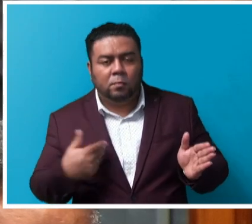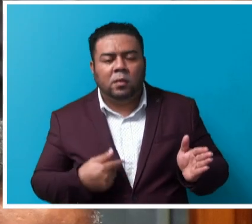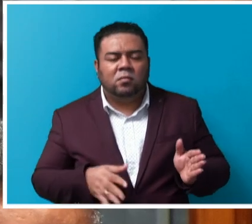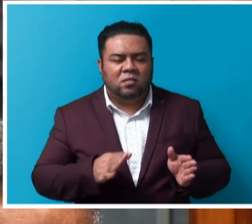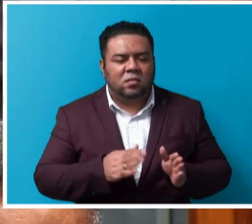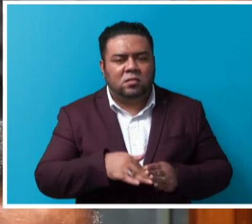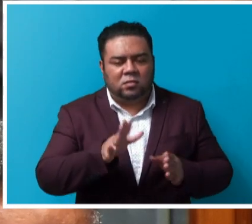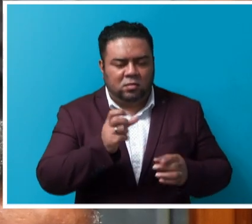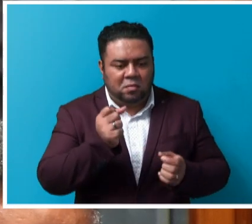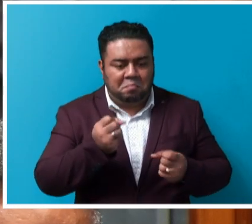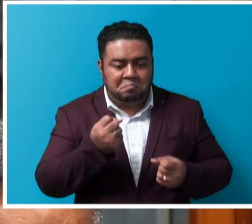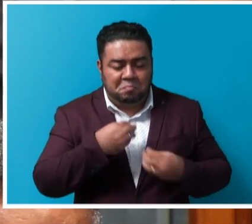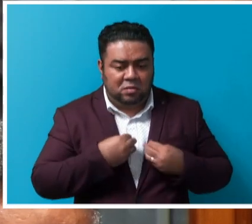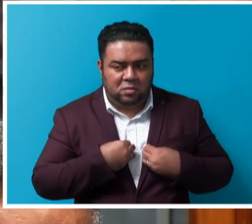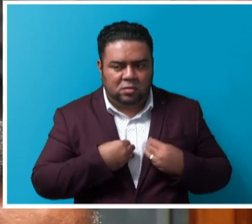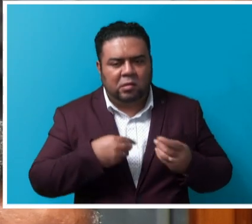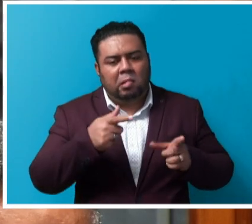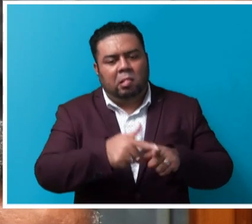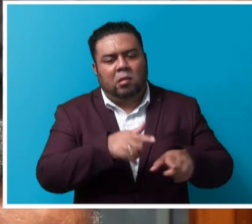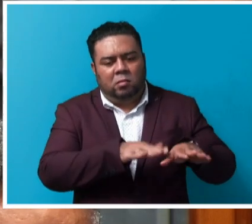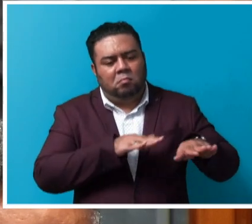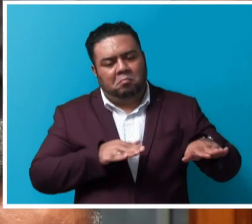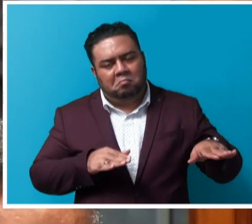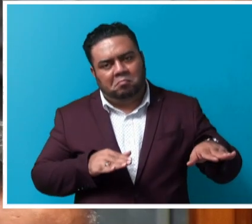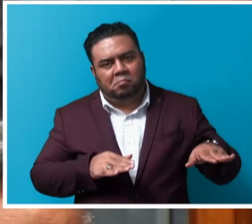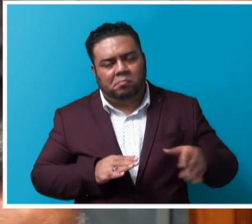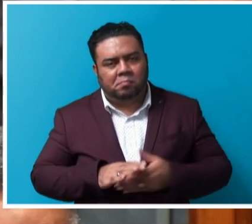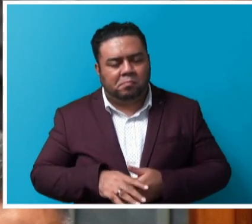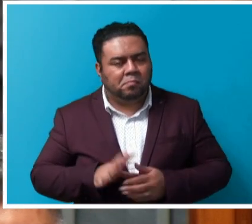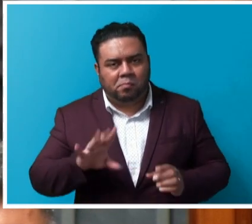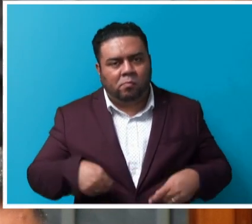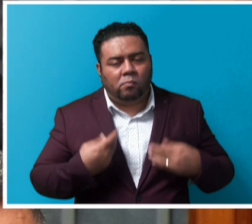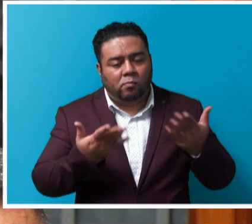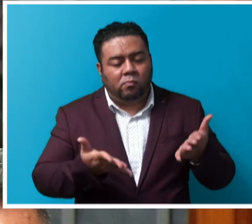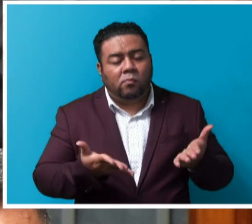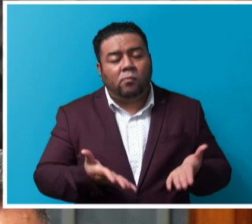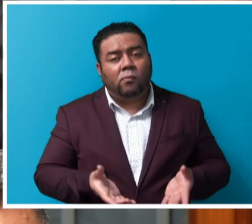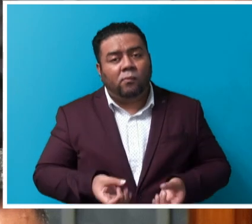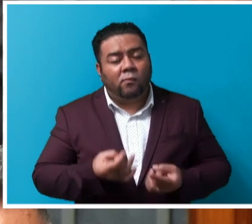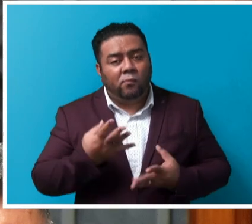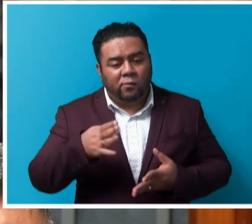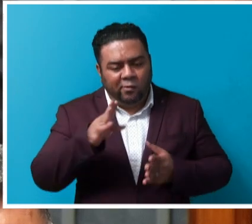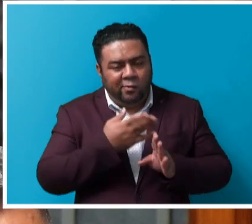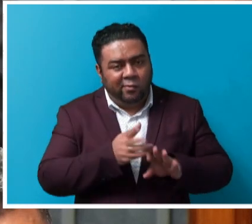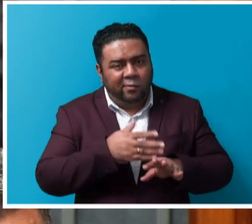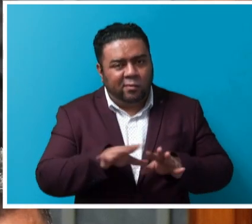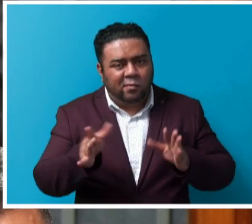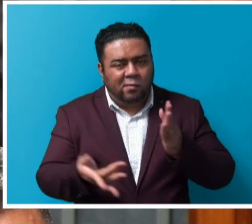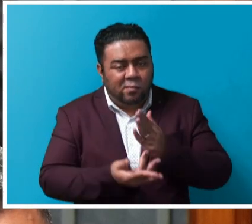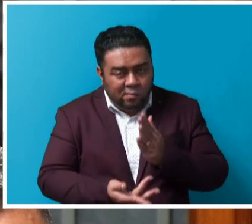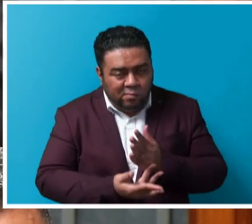behind in many ways. Apart from availability of modern equipment and technology,